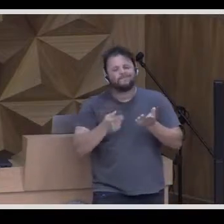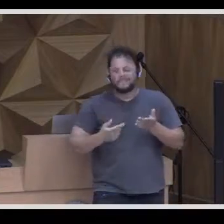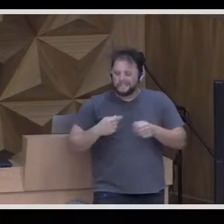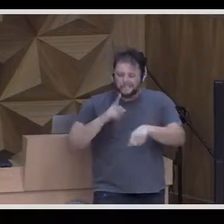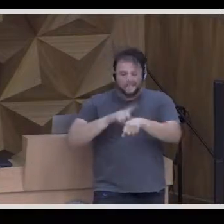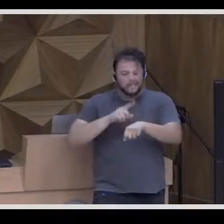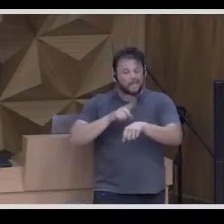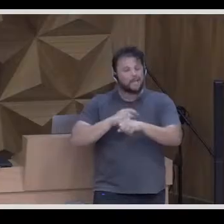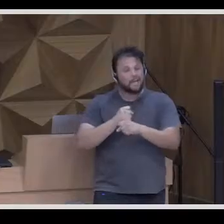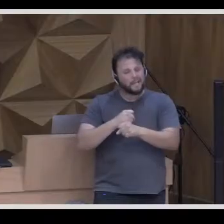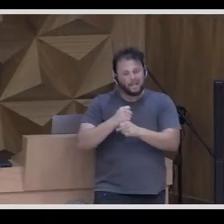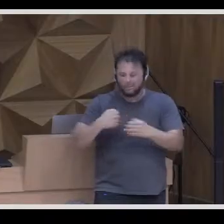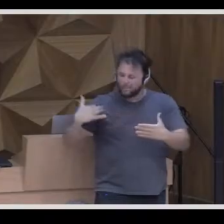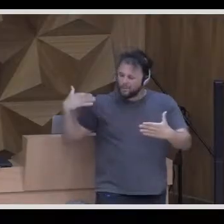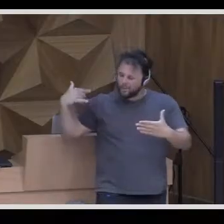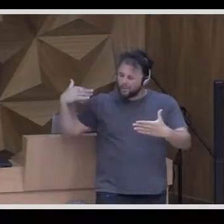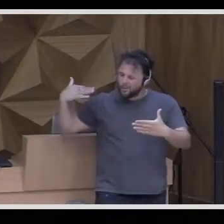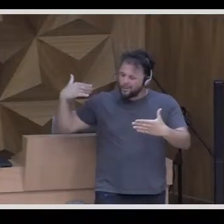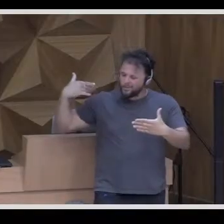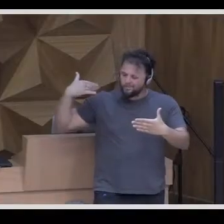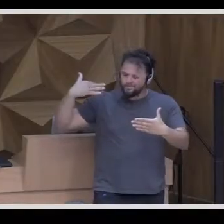kinds of environments.